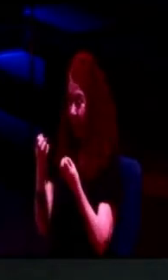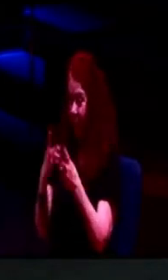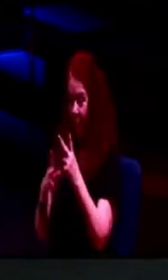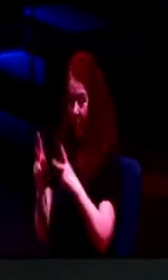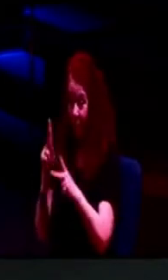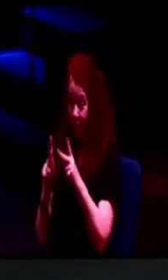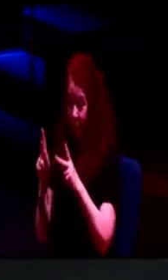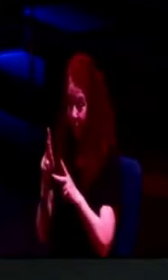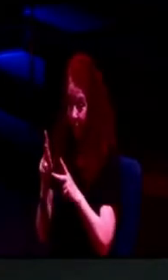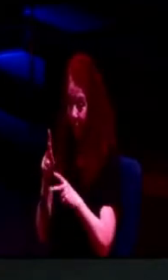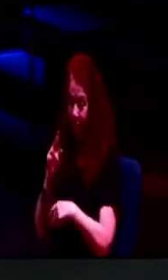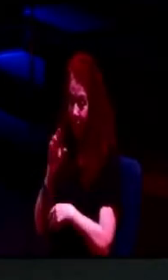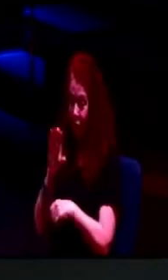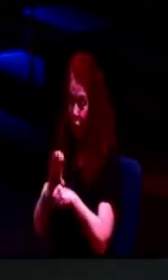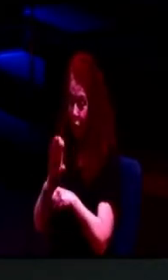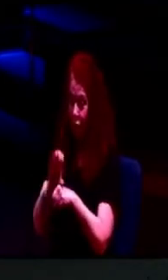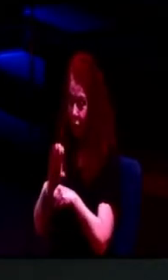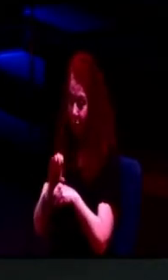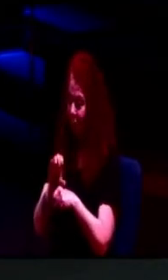wasn't that essential.